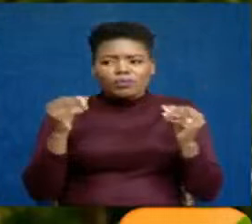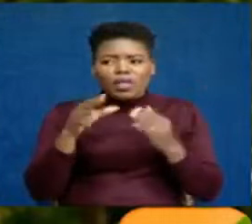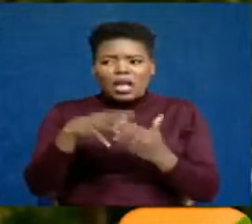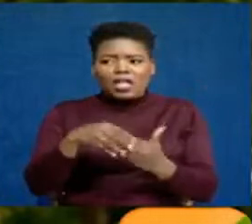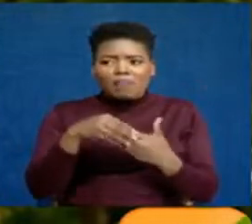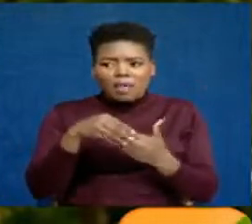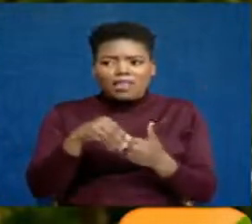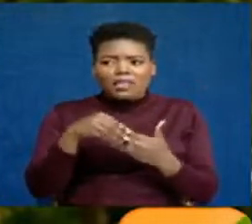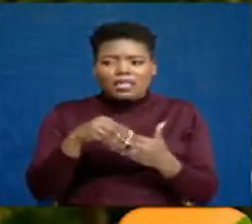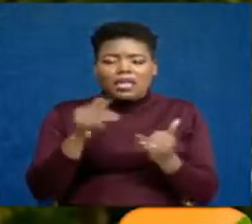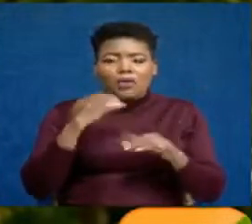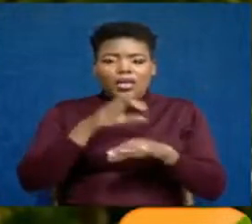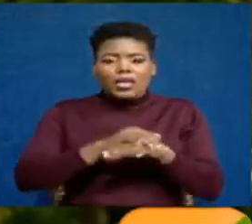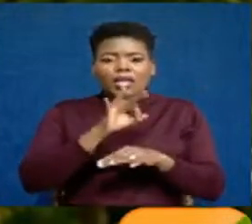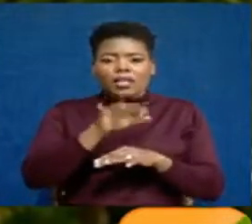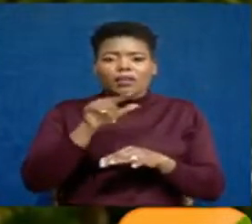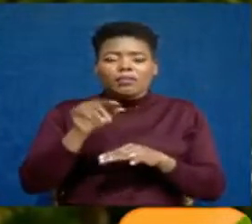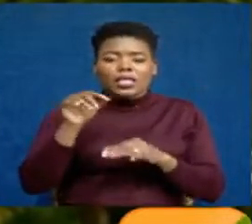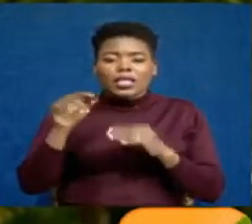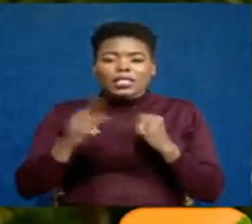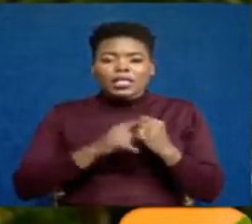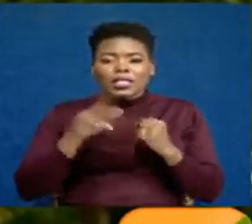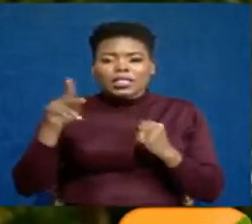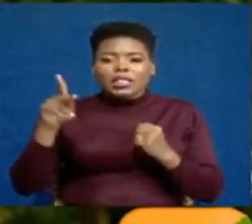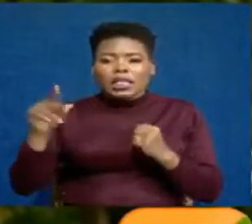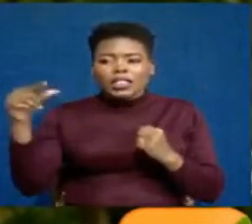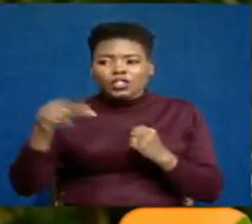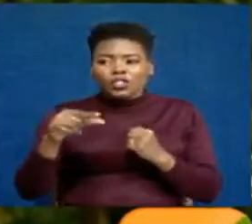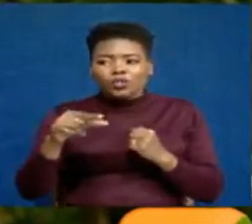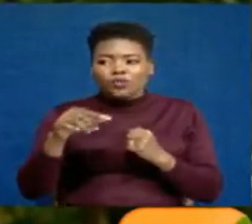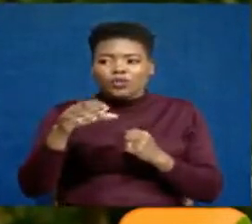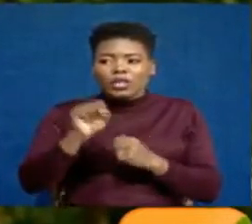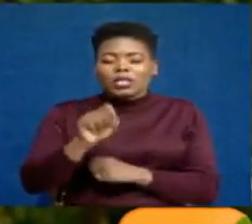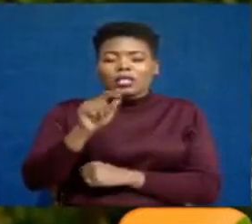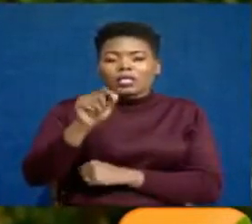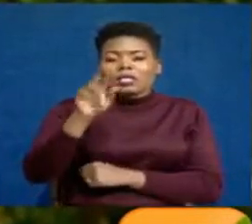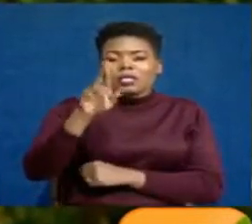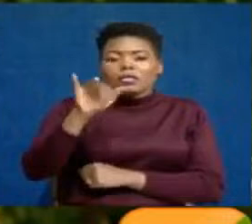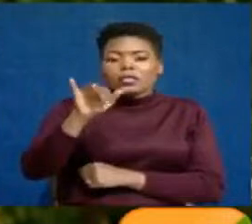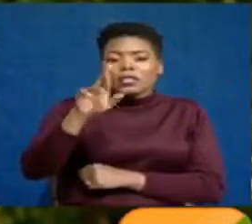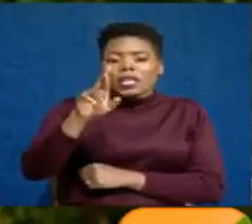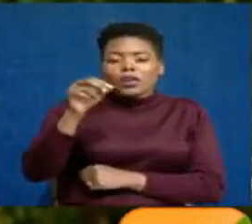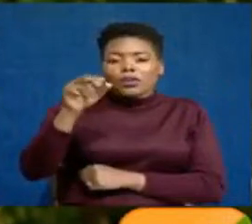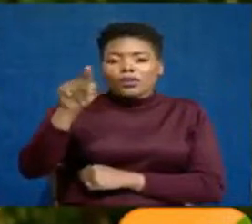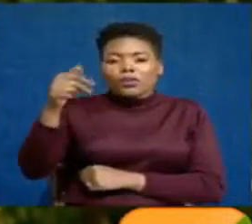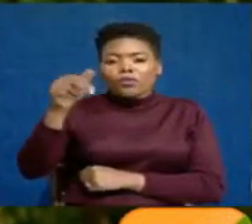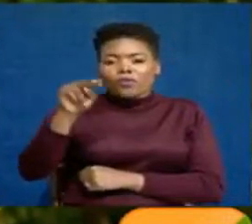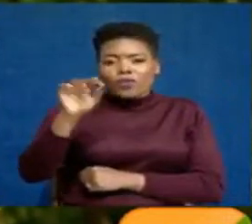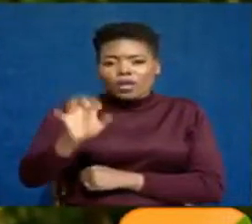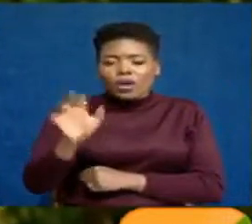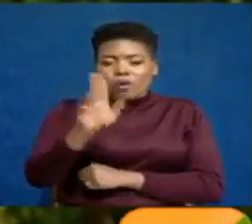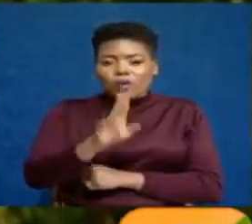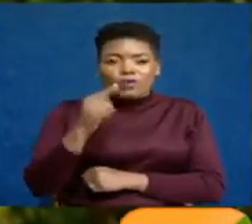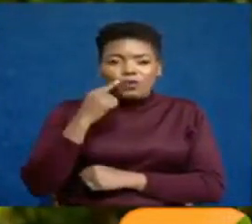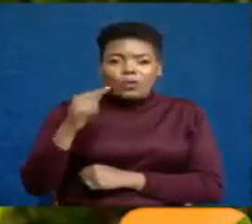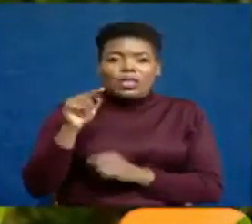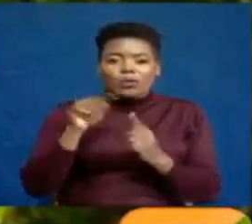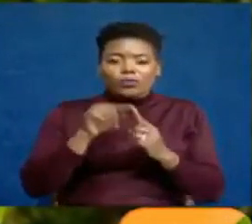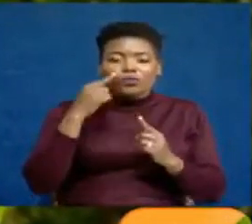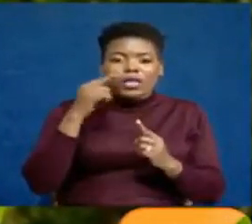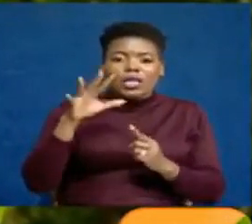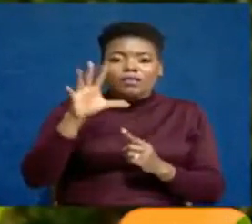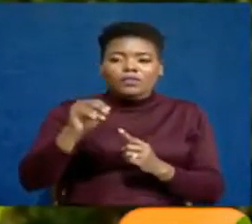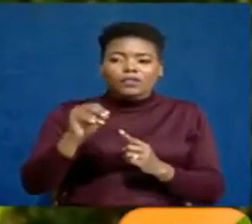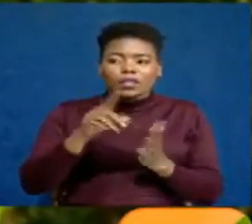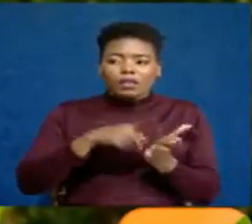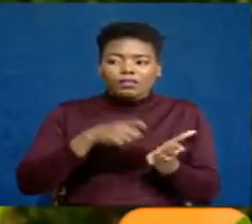gave it 3.6 grams of the styrofoam, and actually we had to put around 100 to 150 of the insects